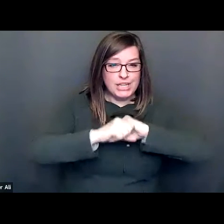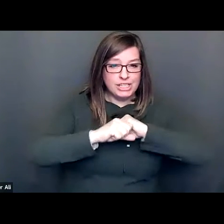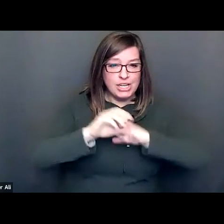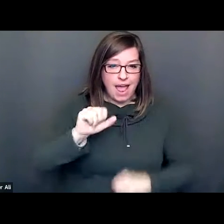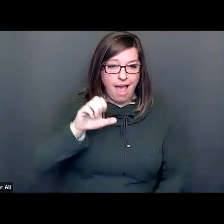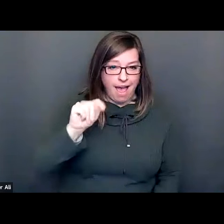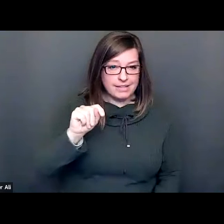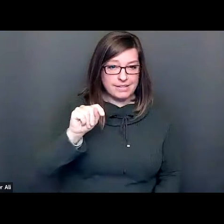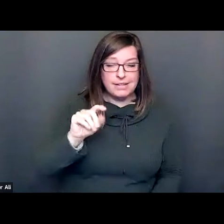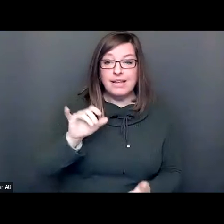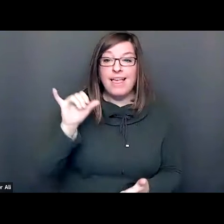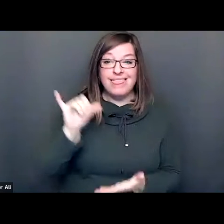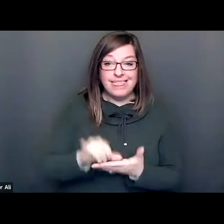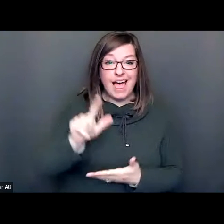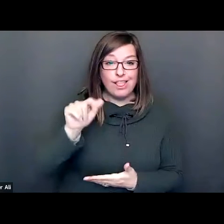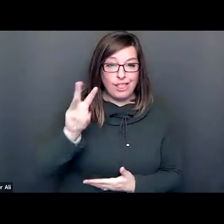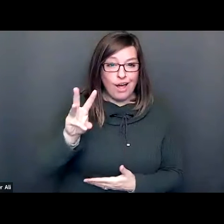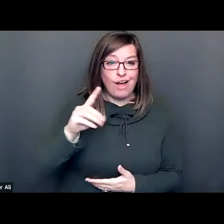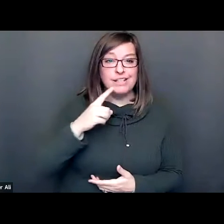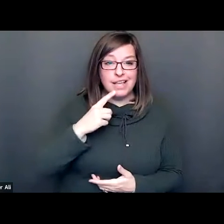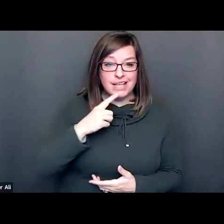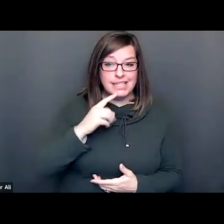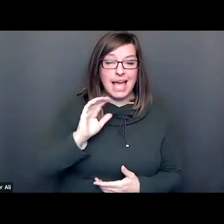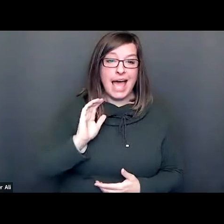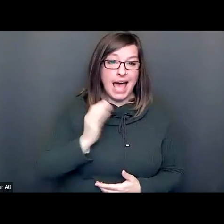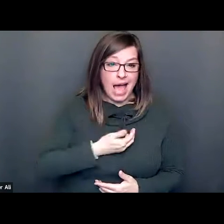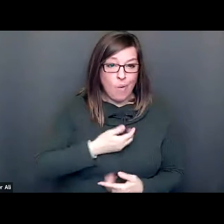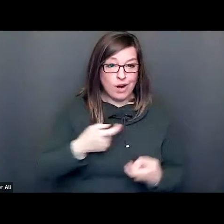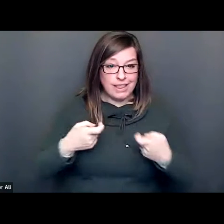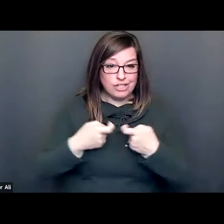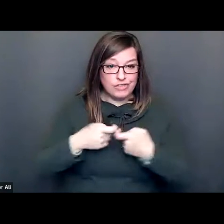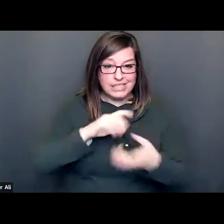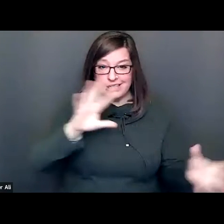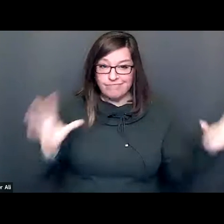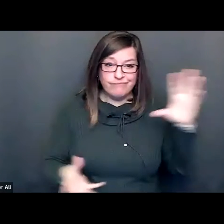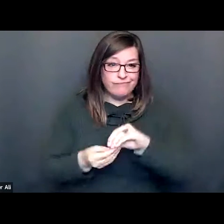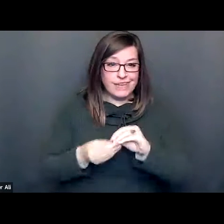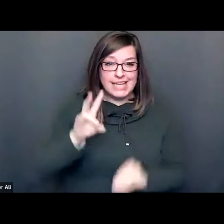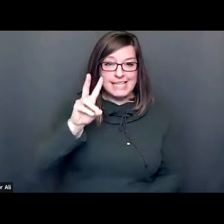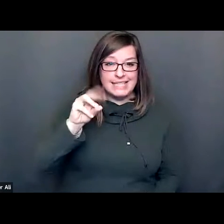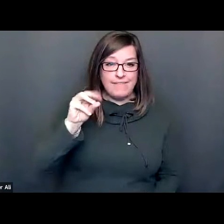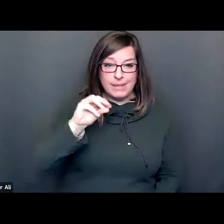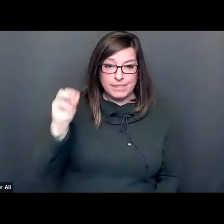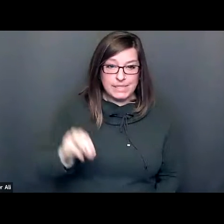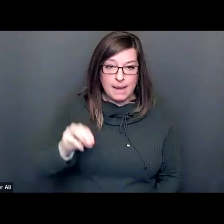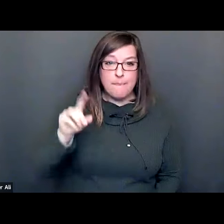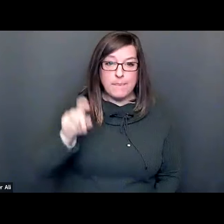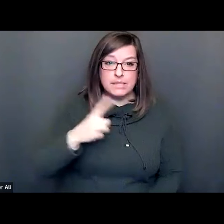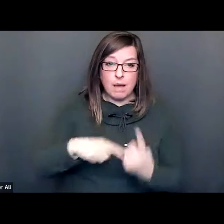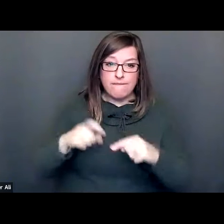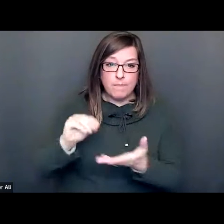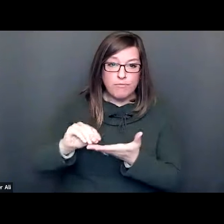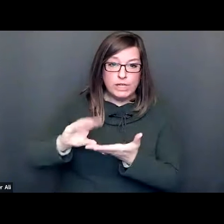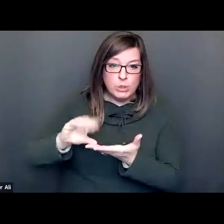is requiring that 70% of our electricity comes from renewable sources by 2030.